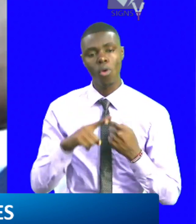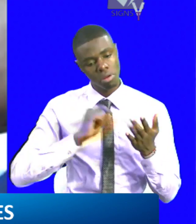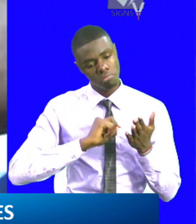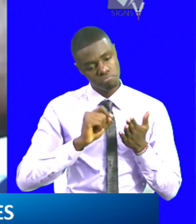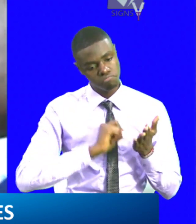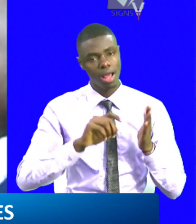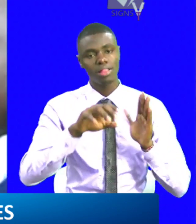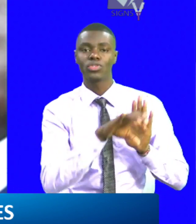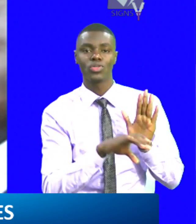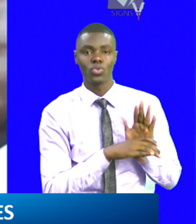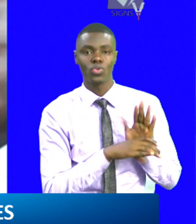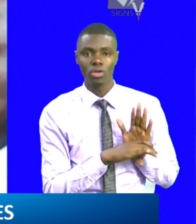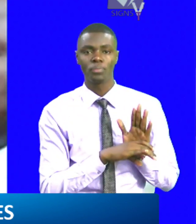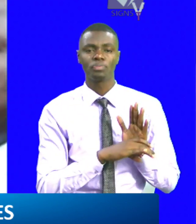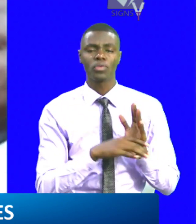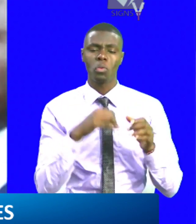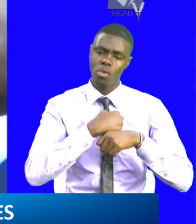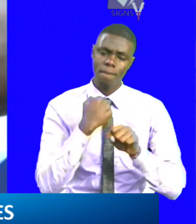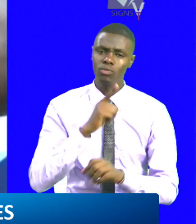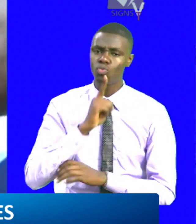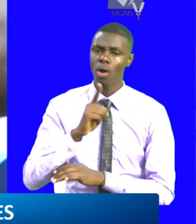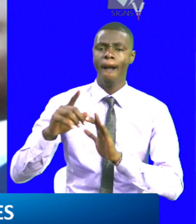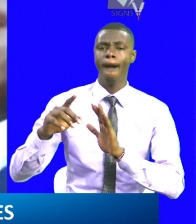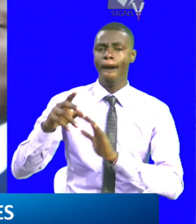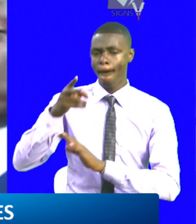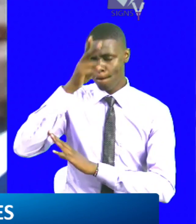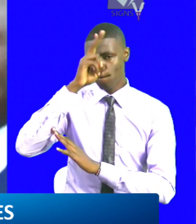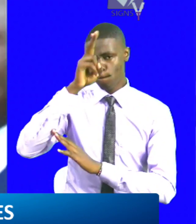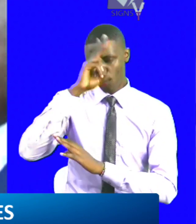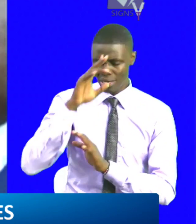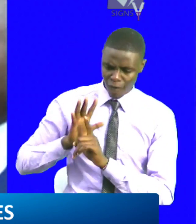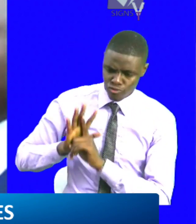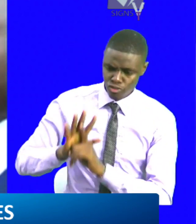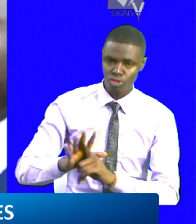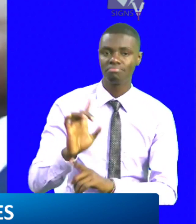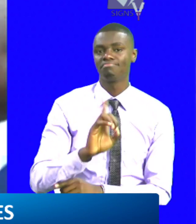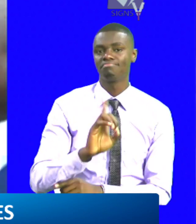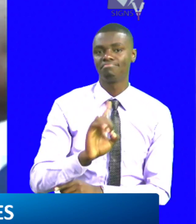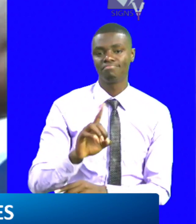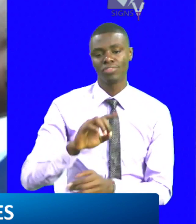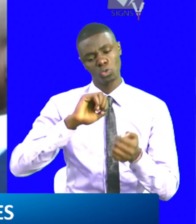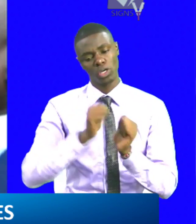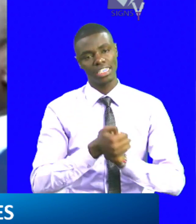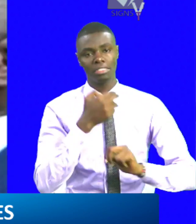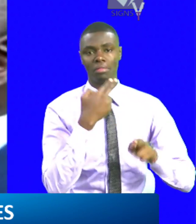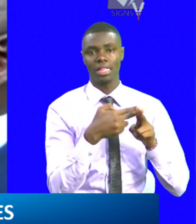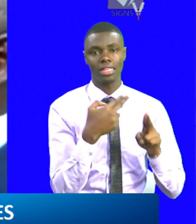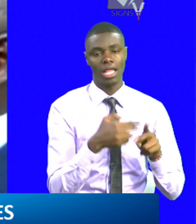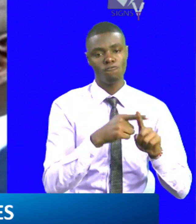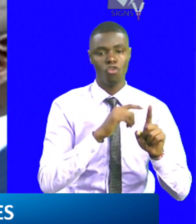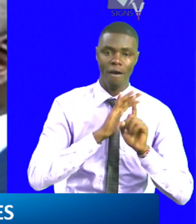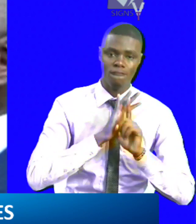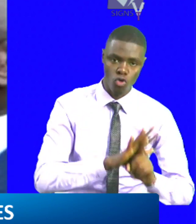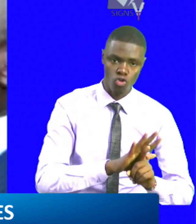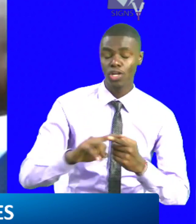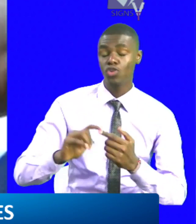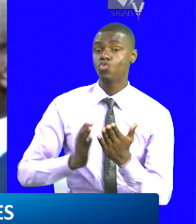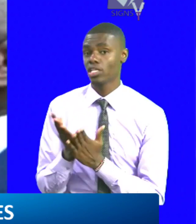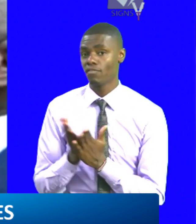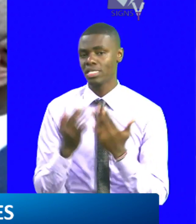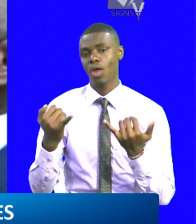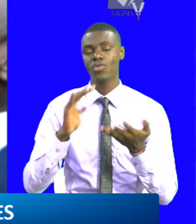Kujeni tukutane. Because hii nchi sio yenu peke yao, ni ya kila mtu. Hata wale hawako kwa maandamano ni nchi